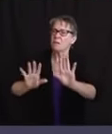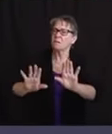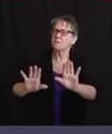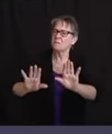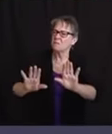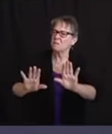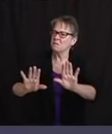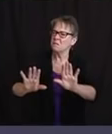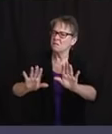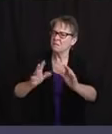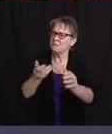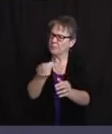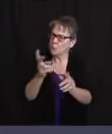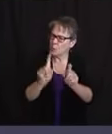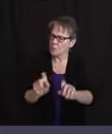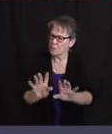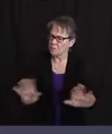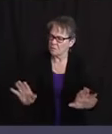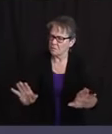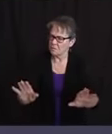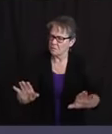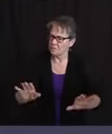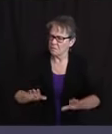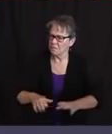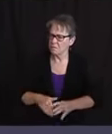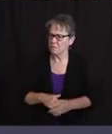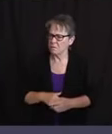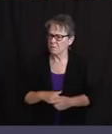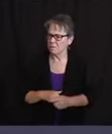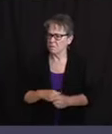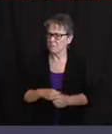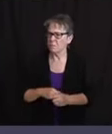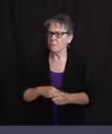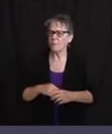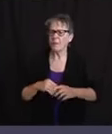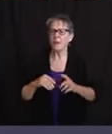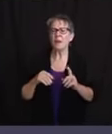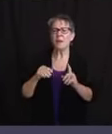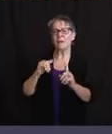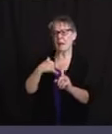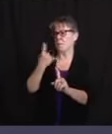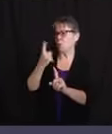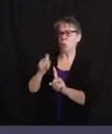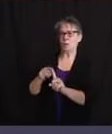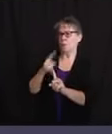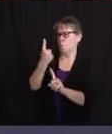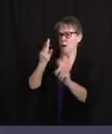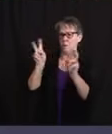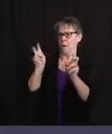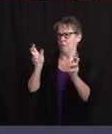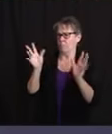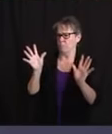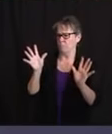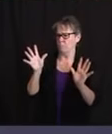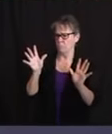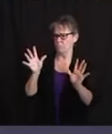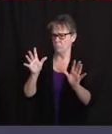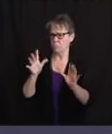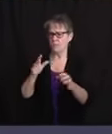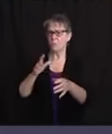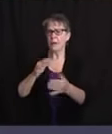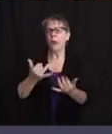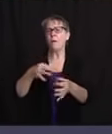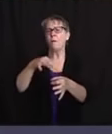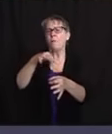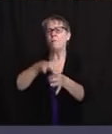one topic today, and that's vote by mail. So we've reported that thousands of return ballots have come in after